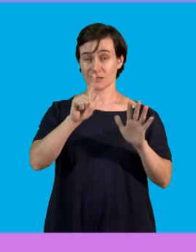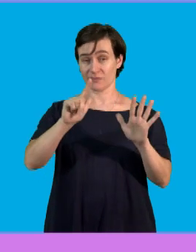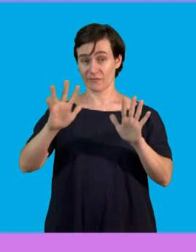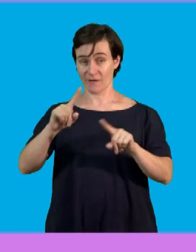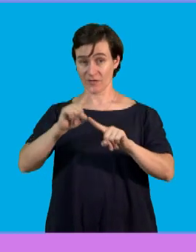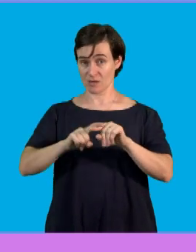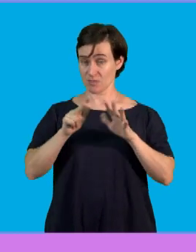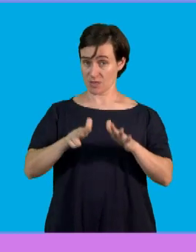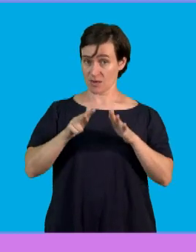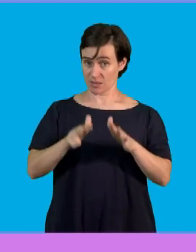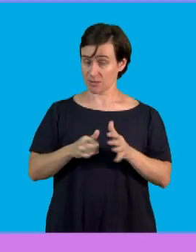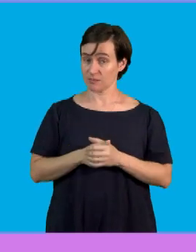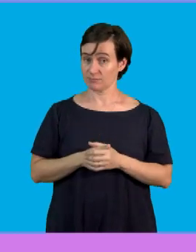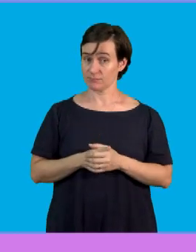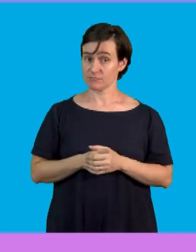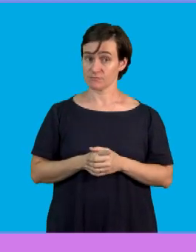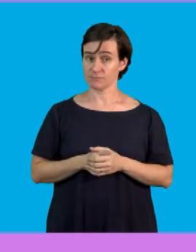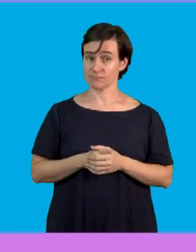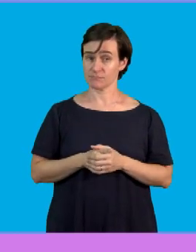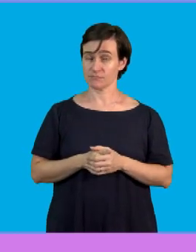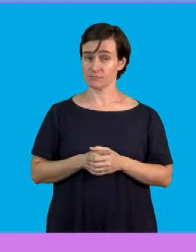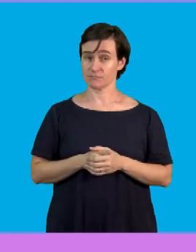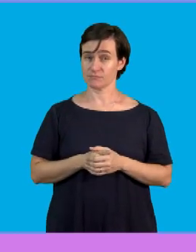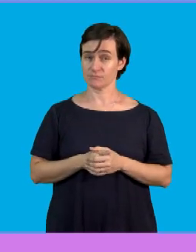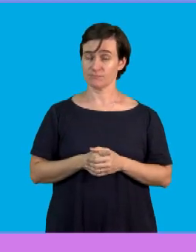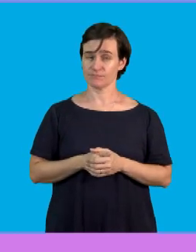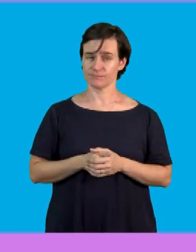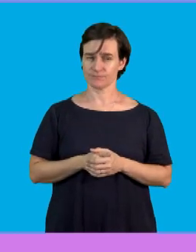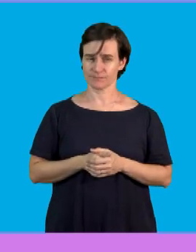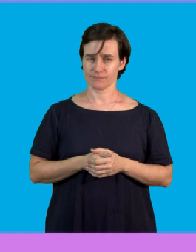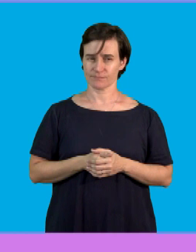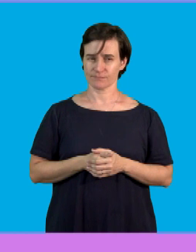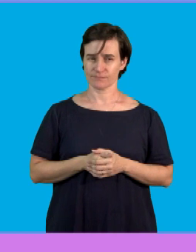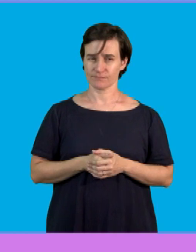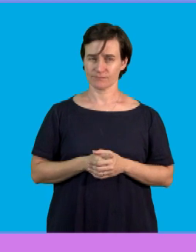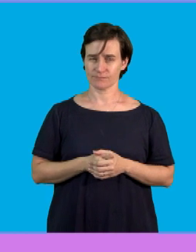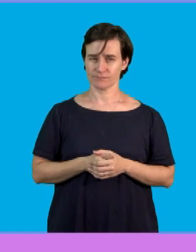1,875 multiplied by 18, it will give you